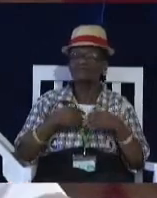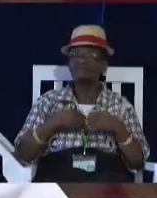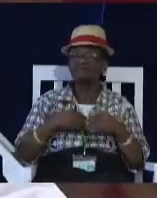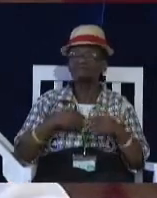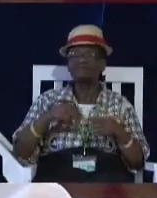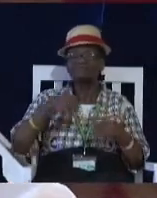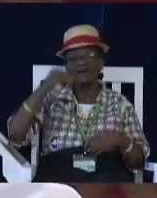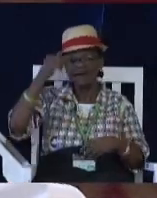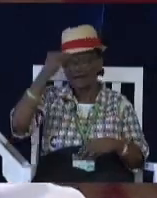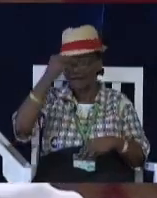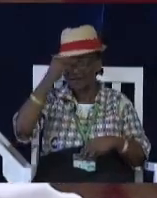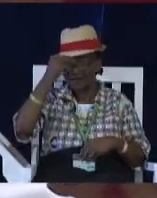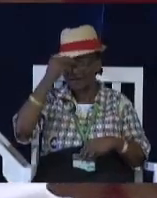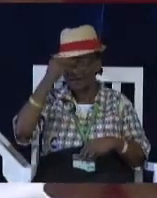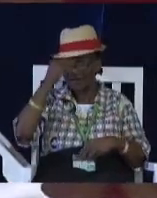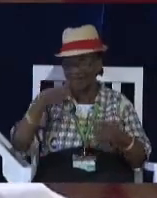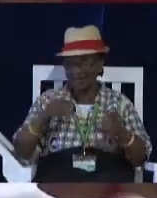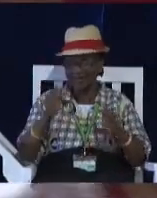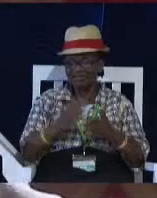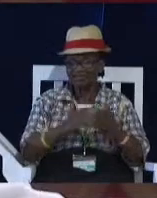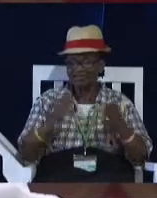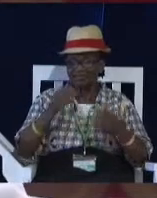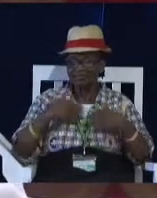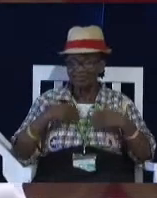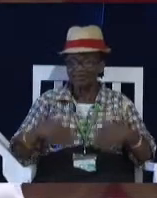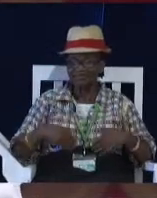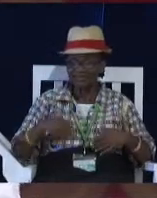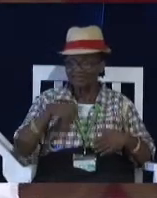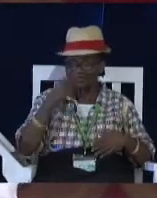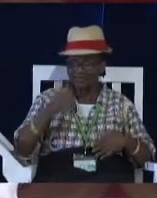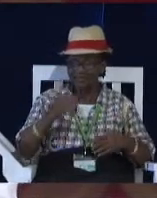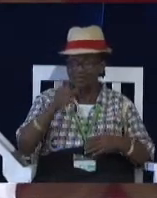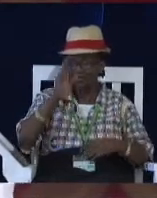Let somebody say, God, have mercy on me.